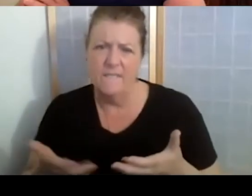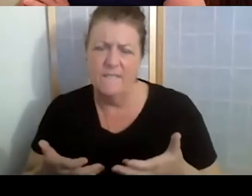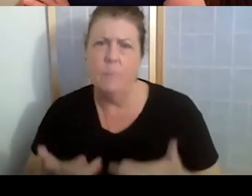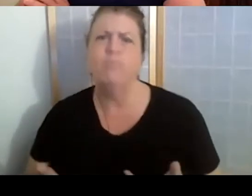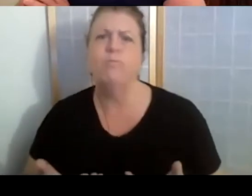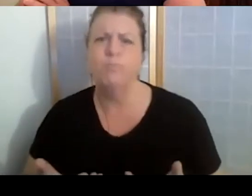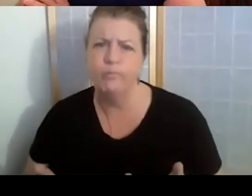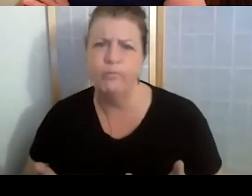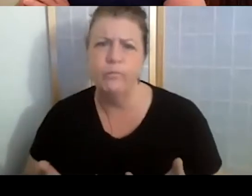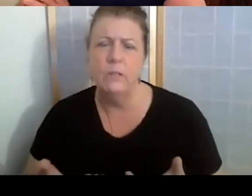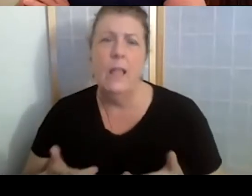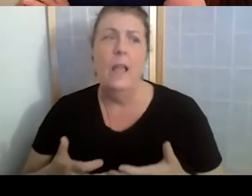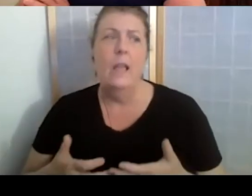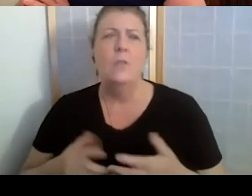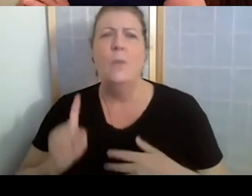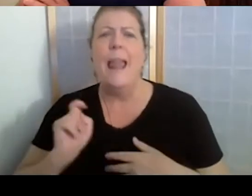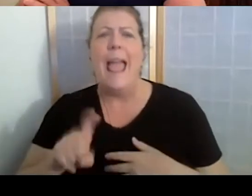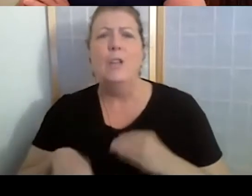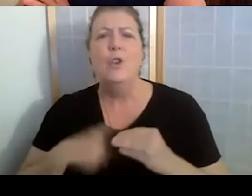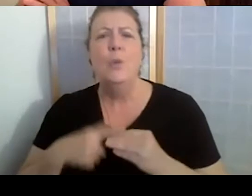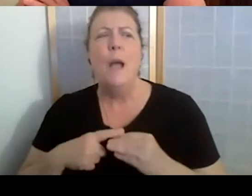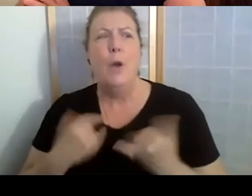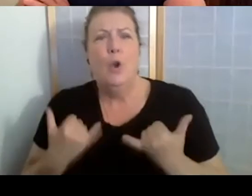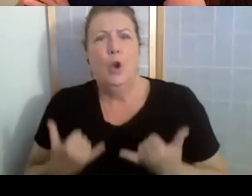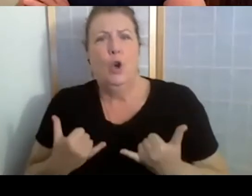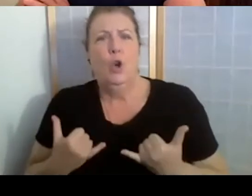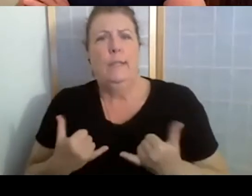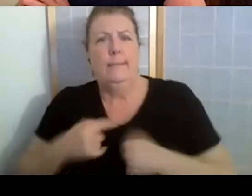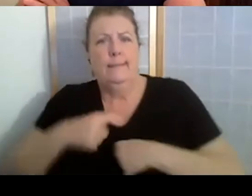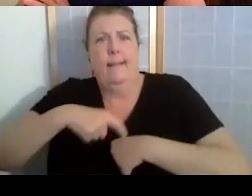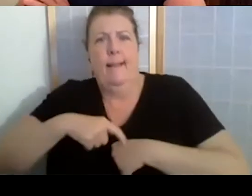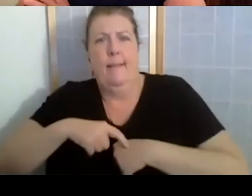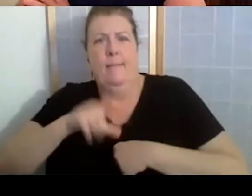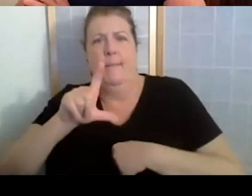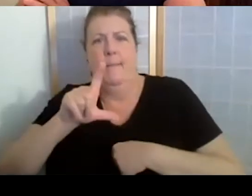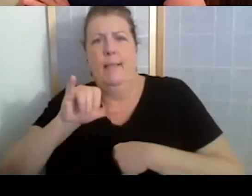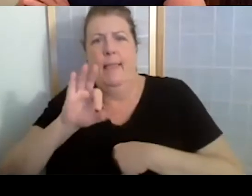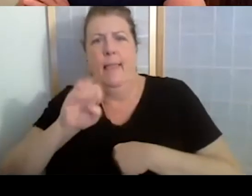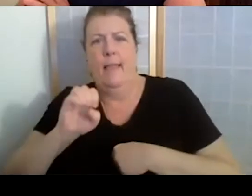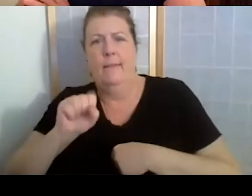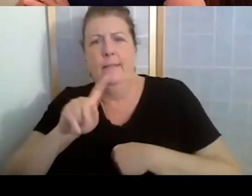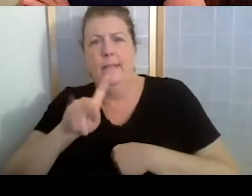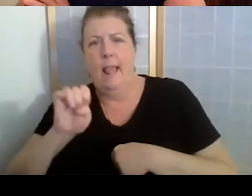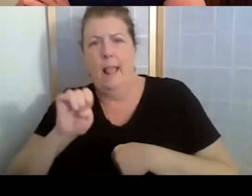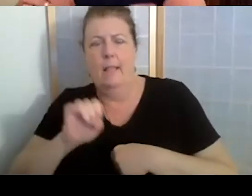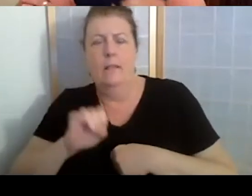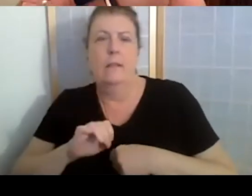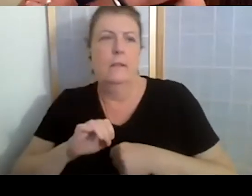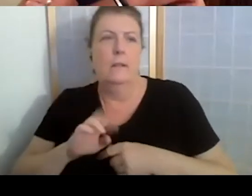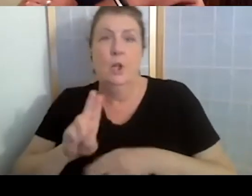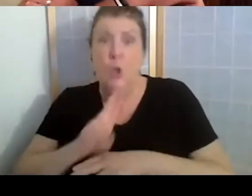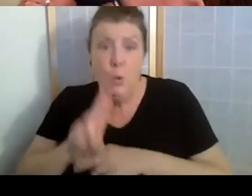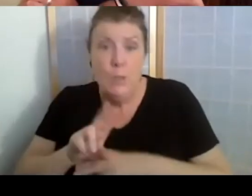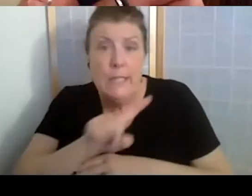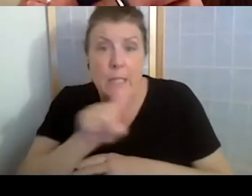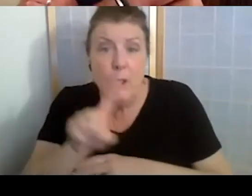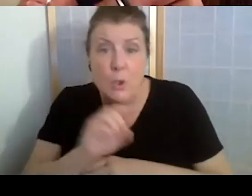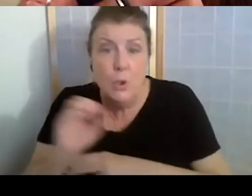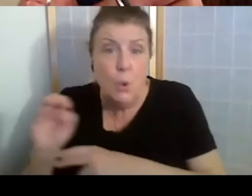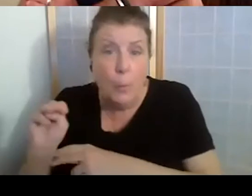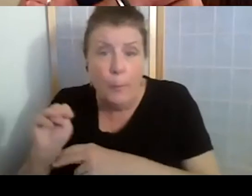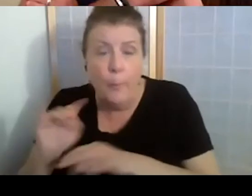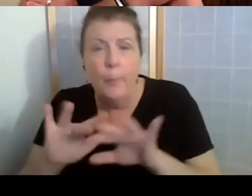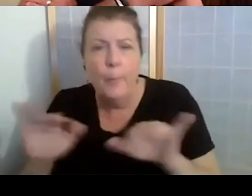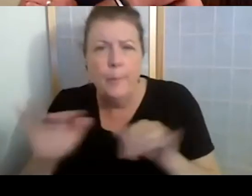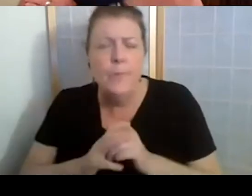we're in Zoom and I, you know, of course you were writing this before Zoom, but I mean, did this sort of like